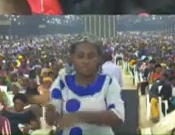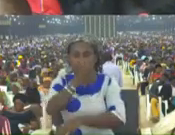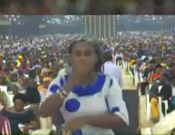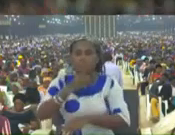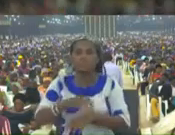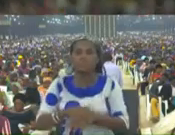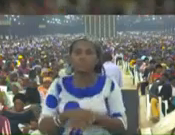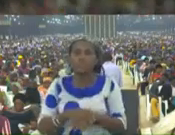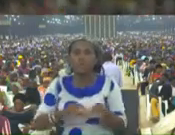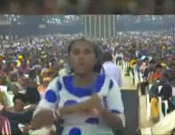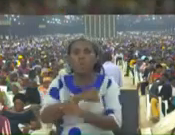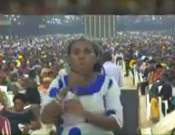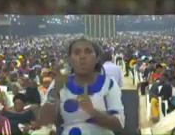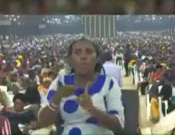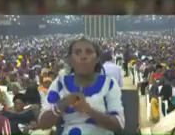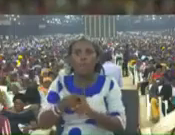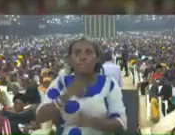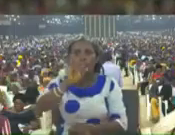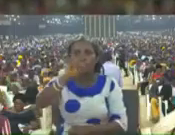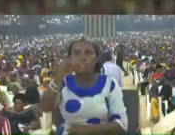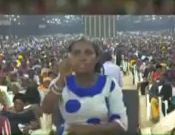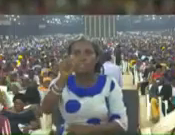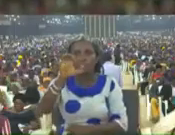When Jacob heard, he said,